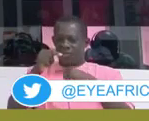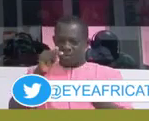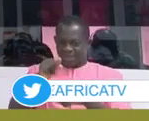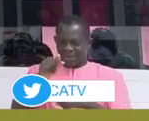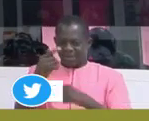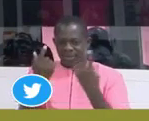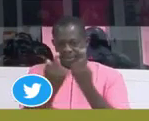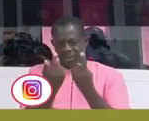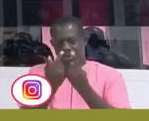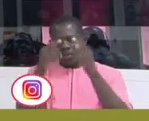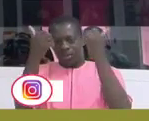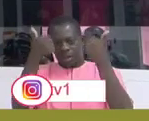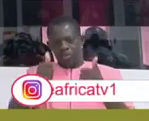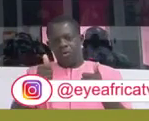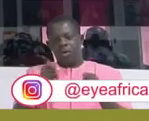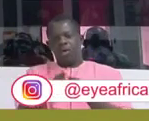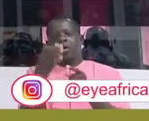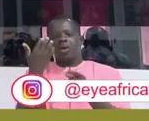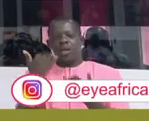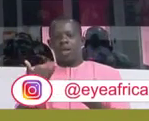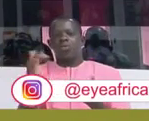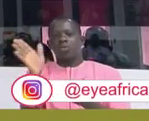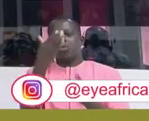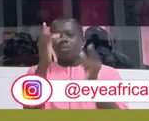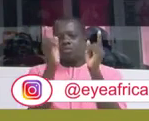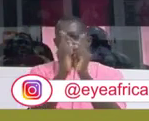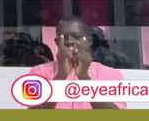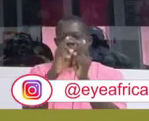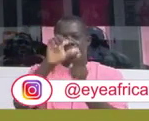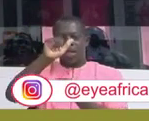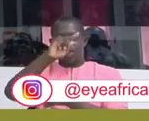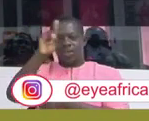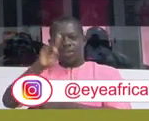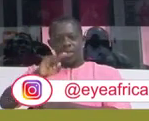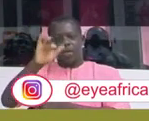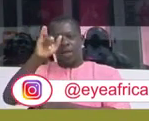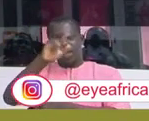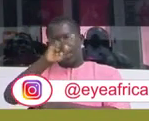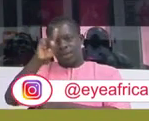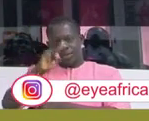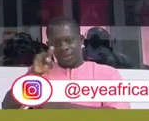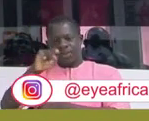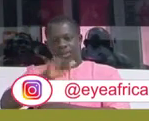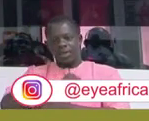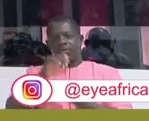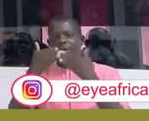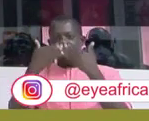subsequently after that we went to assist.